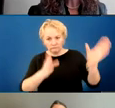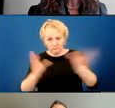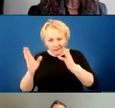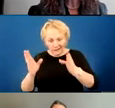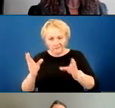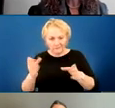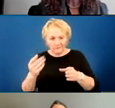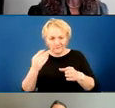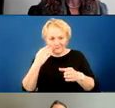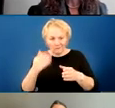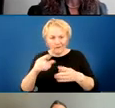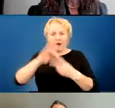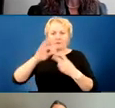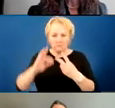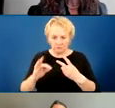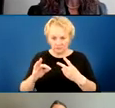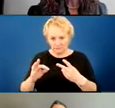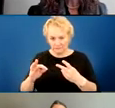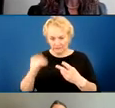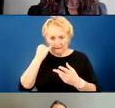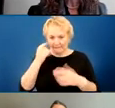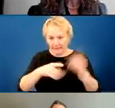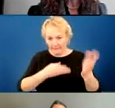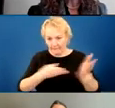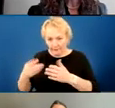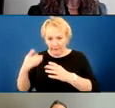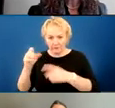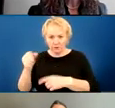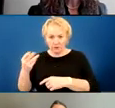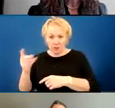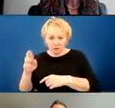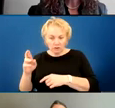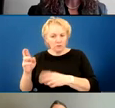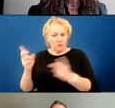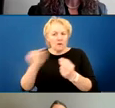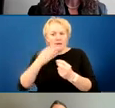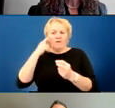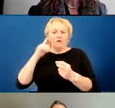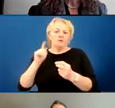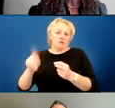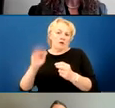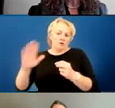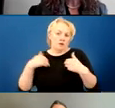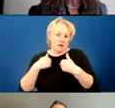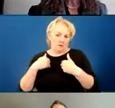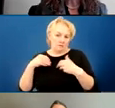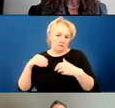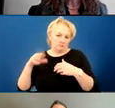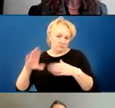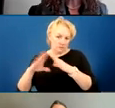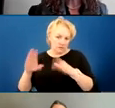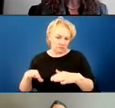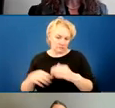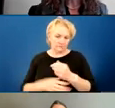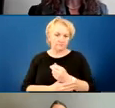shelter alternatives that are going to work best for you and for your animals in the house. And so when we talk about also in